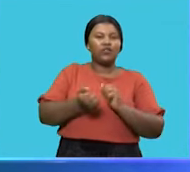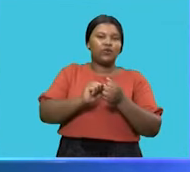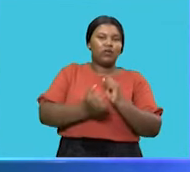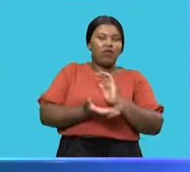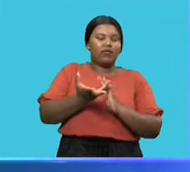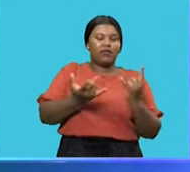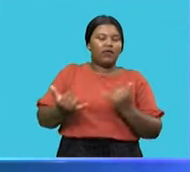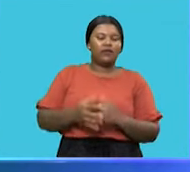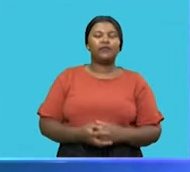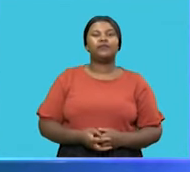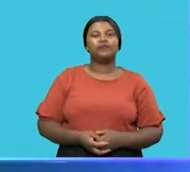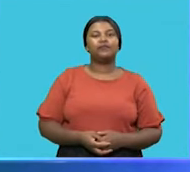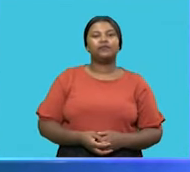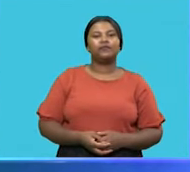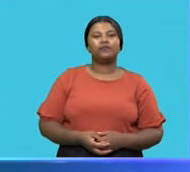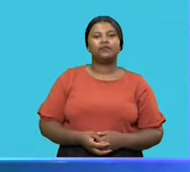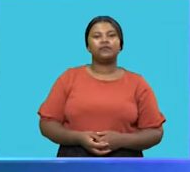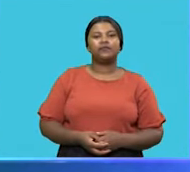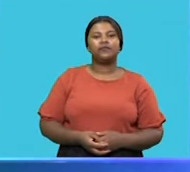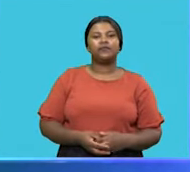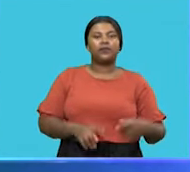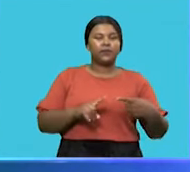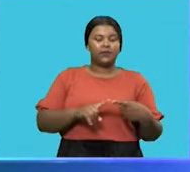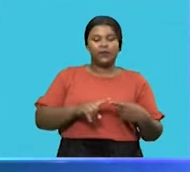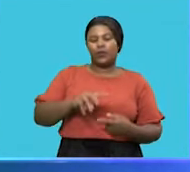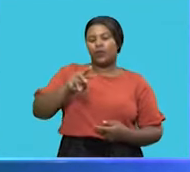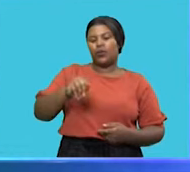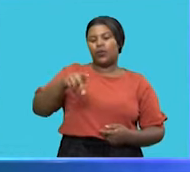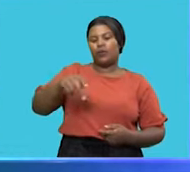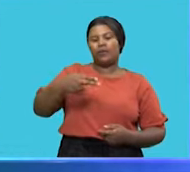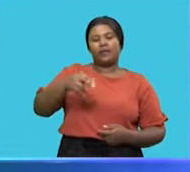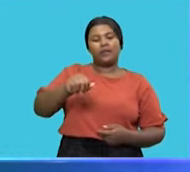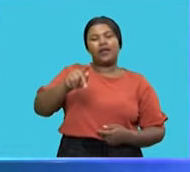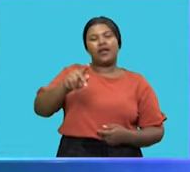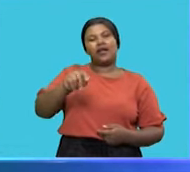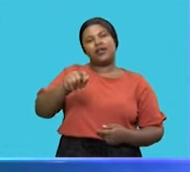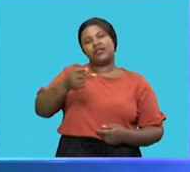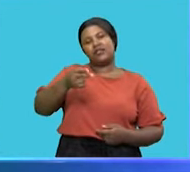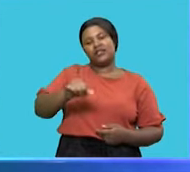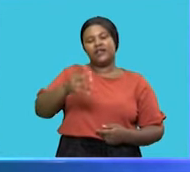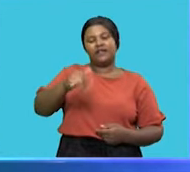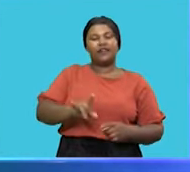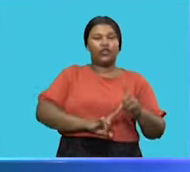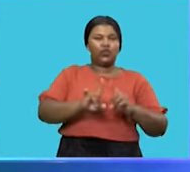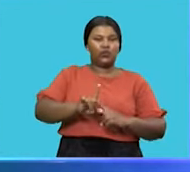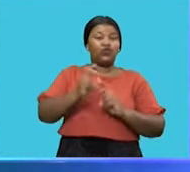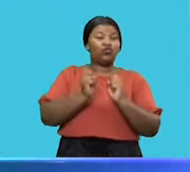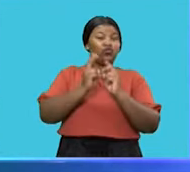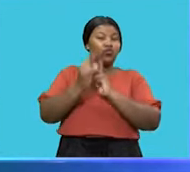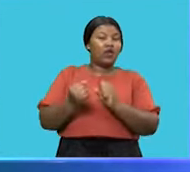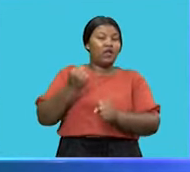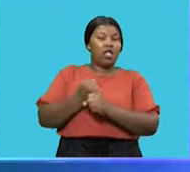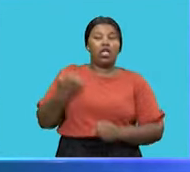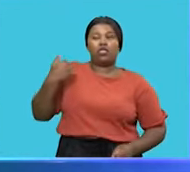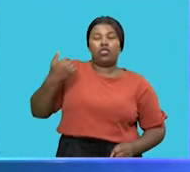South African road runner Ntsindiso Mphakathi has become the first local man to win the Soweto Marathon in 12 years as Yvette Van Sail took